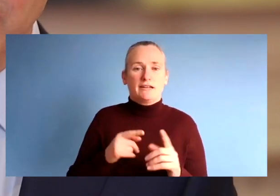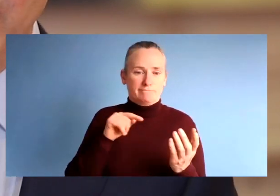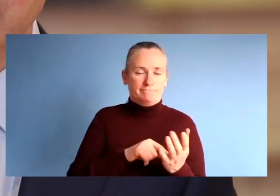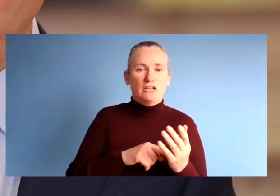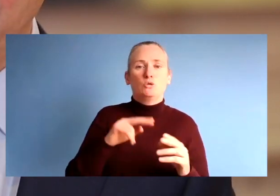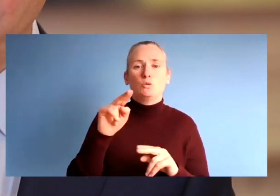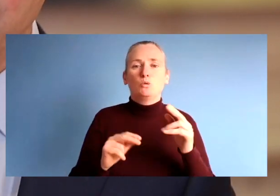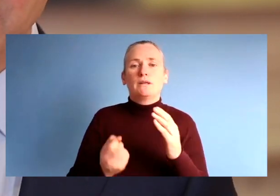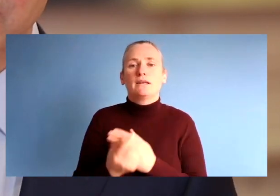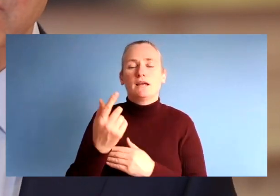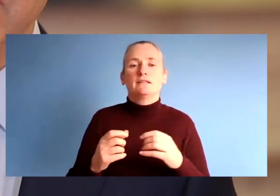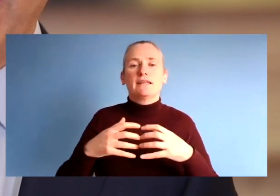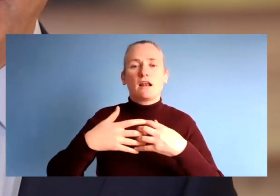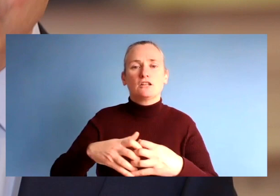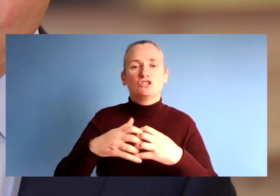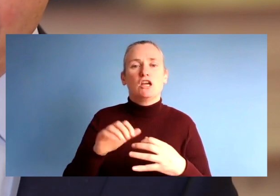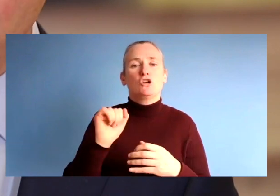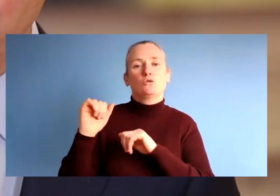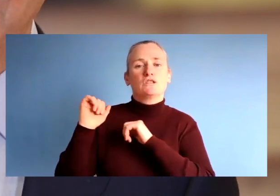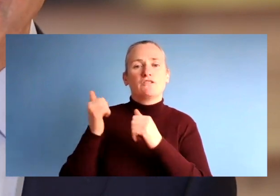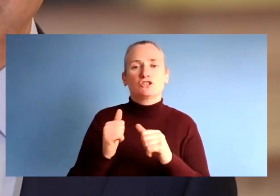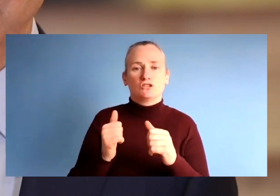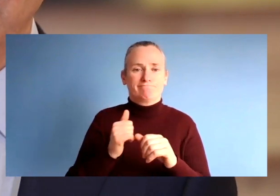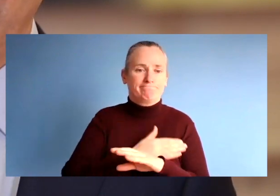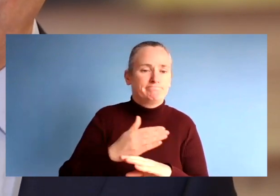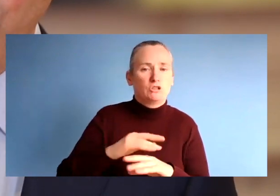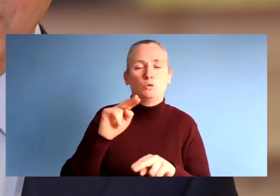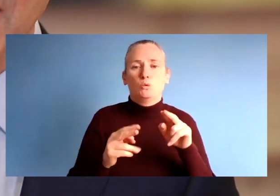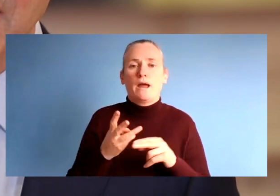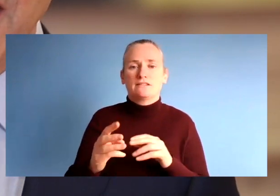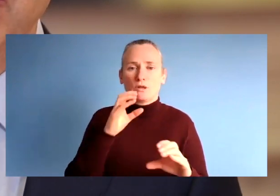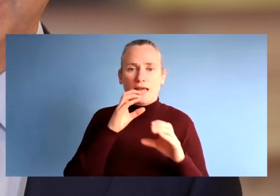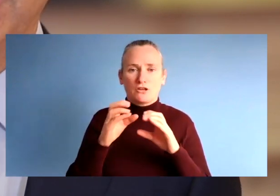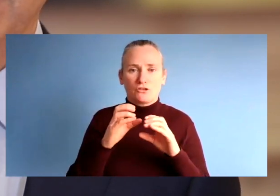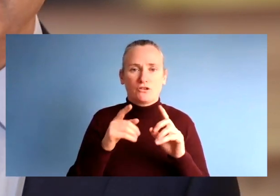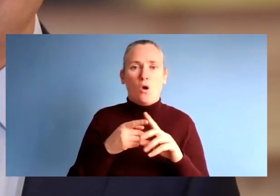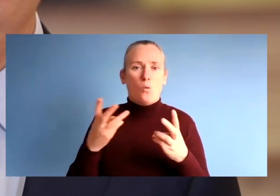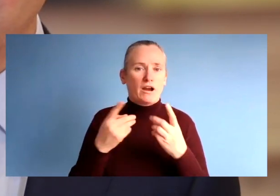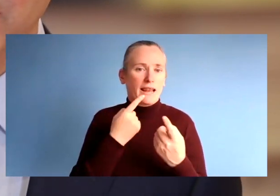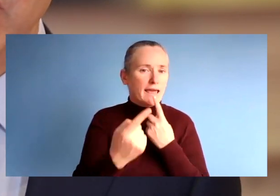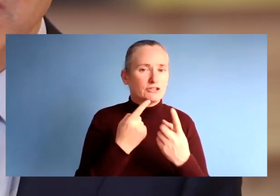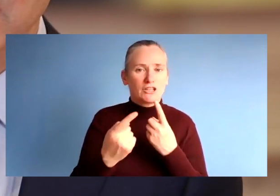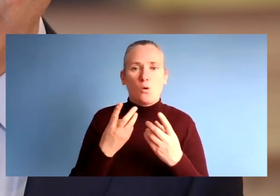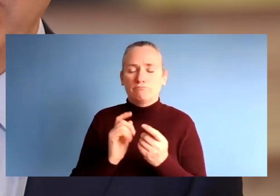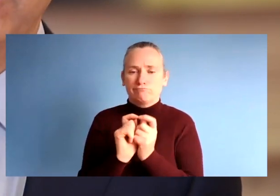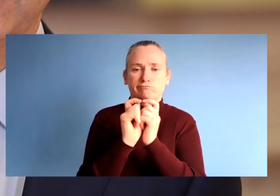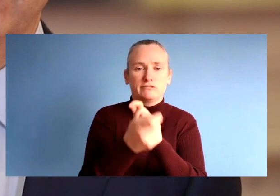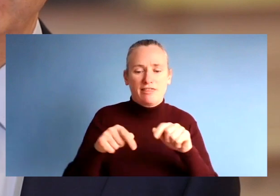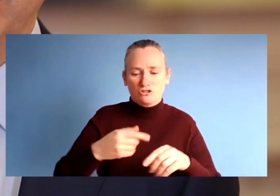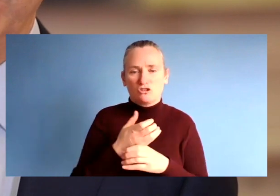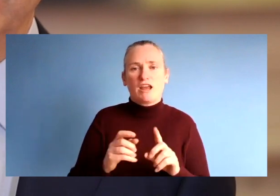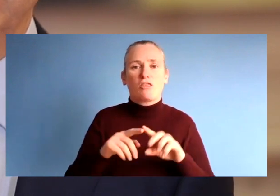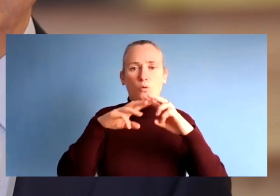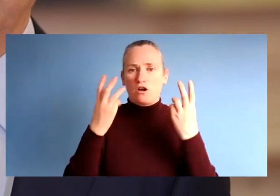your generation are laying the foundations of new ways of communications, working and engaging that will shape this country and indeed the world